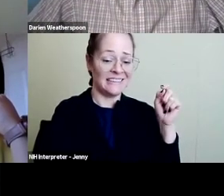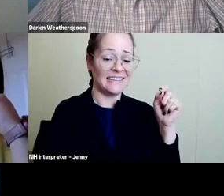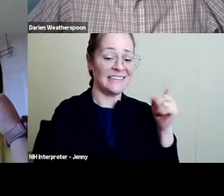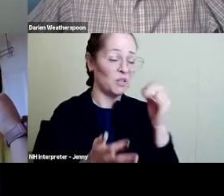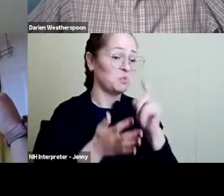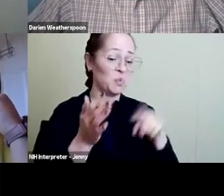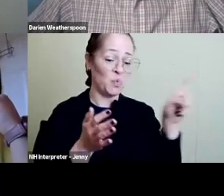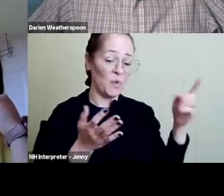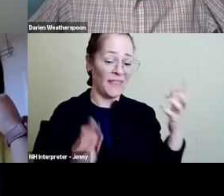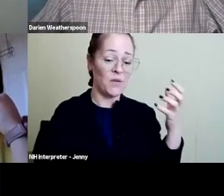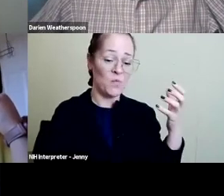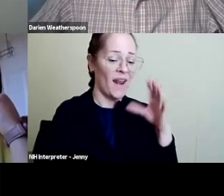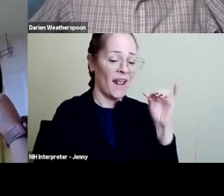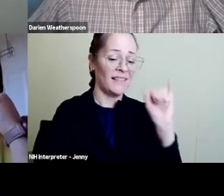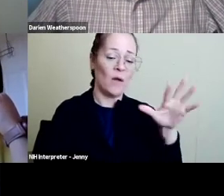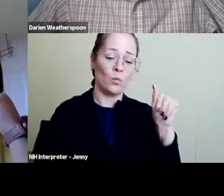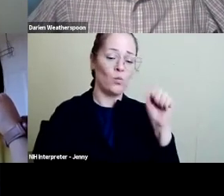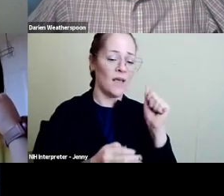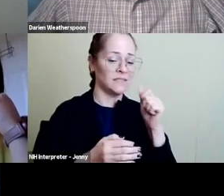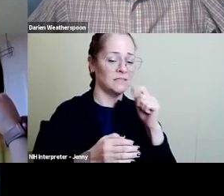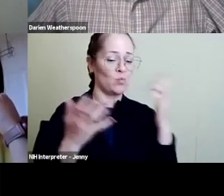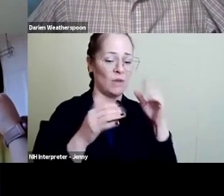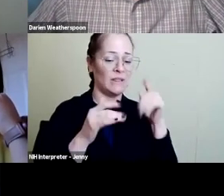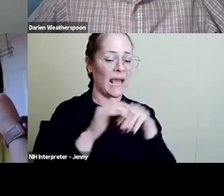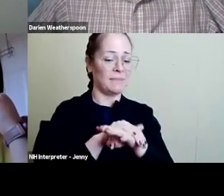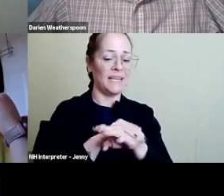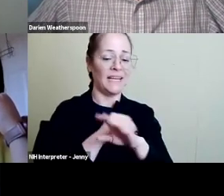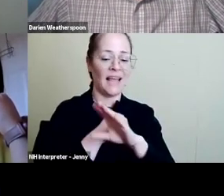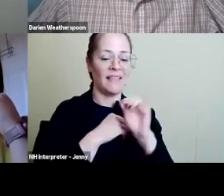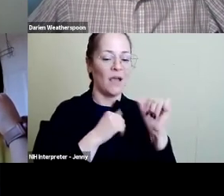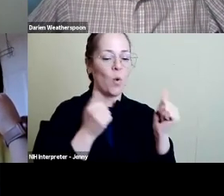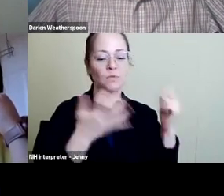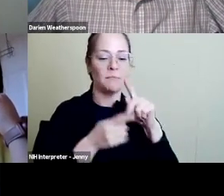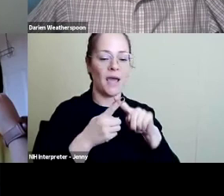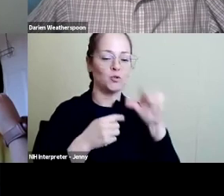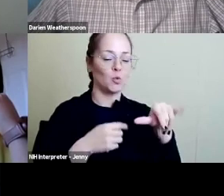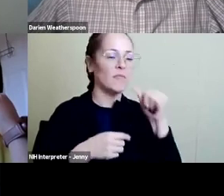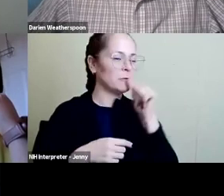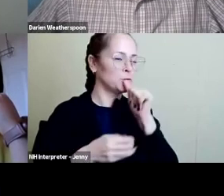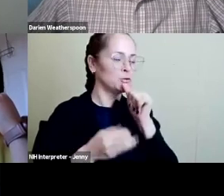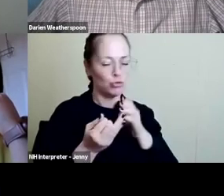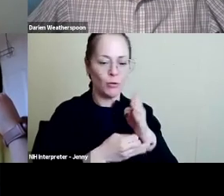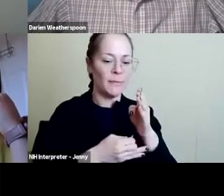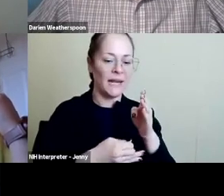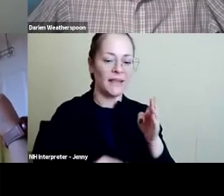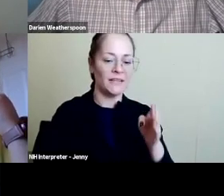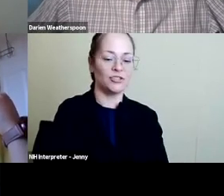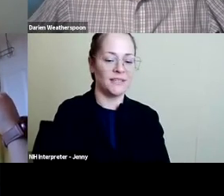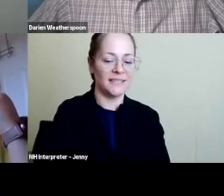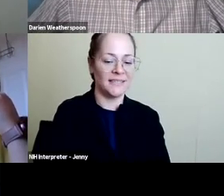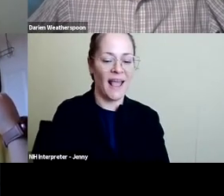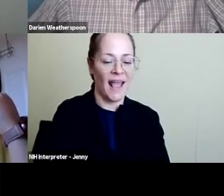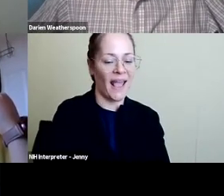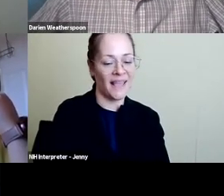advised. And so I think that was, you know, what got him in. So again, I think it goes back to that determination. And, you know, it